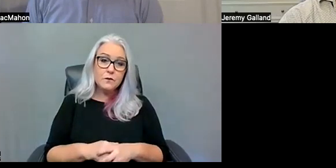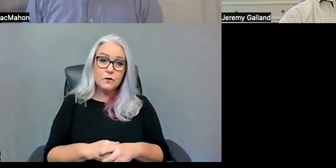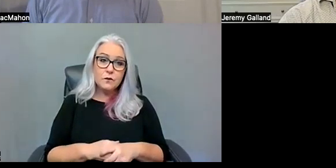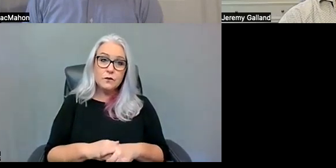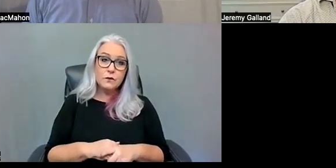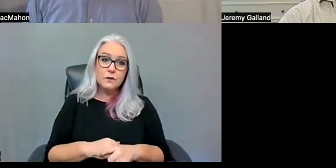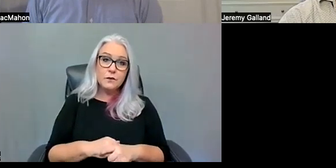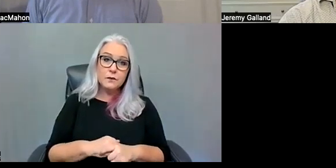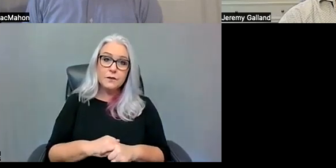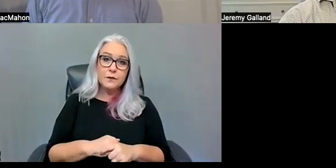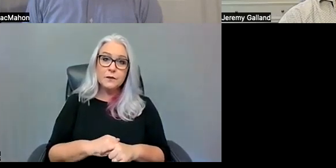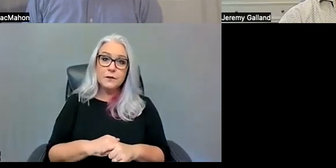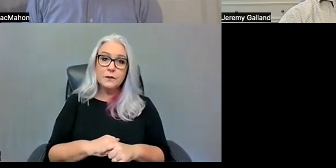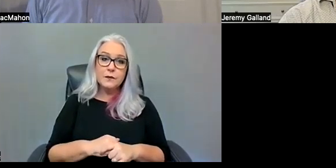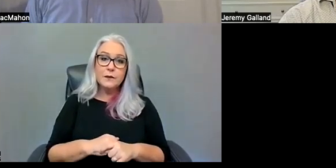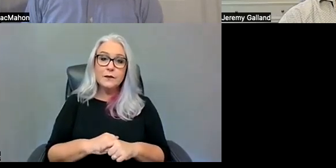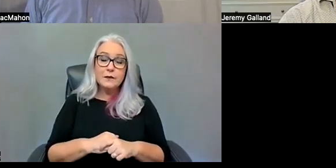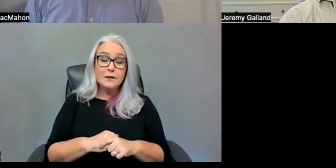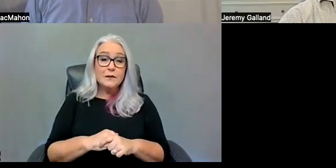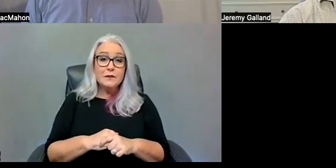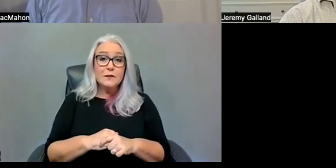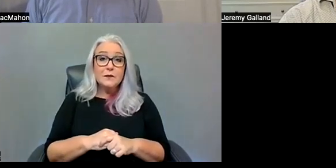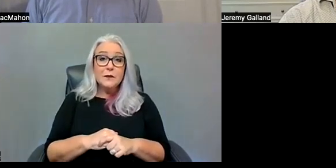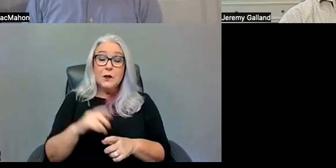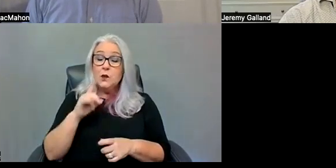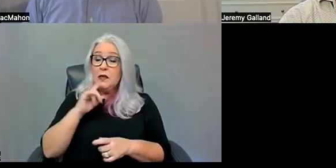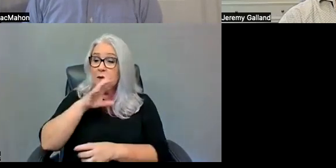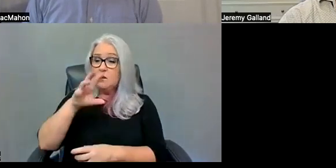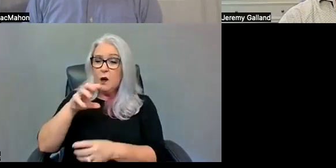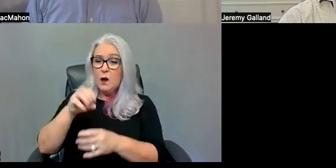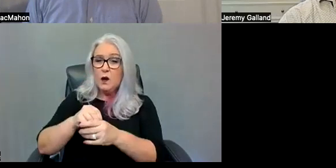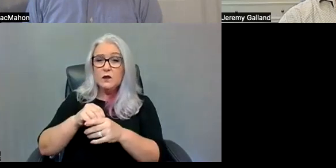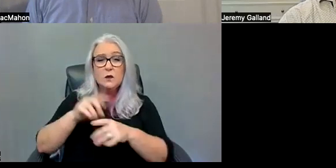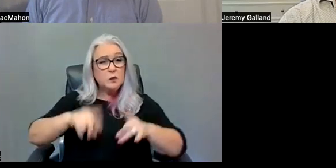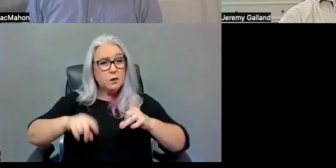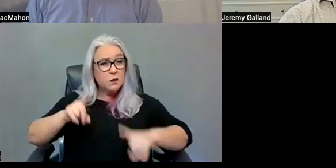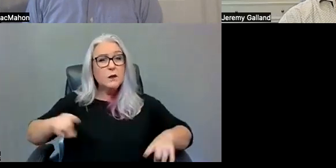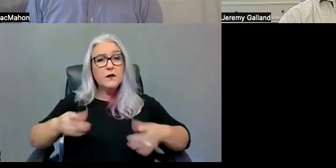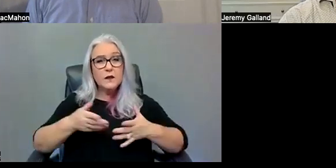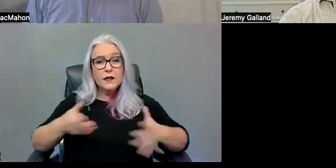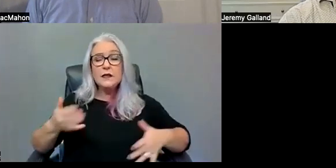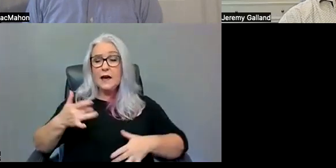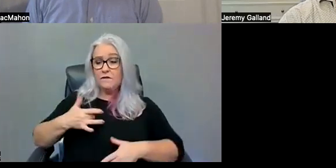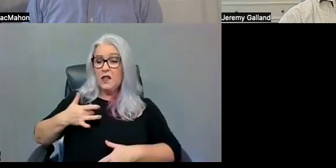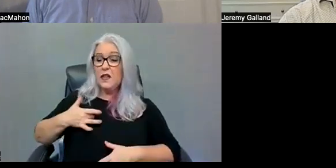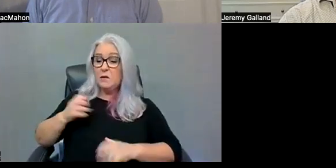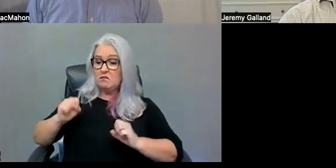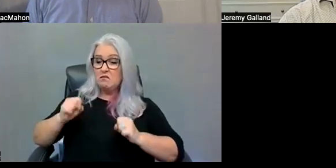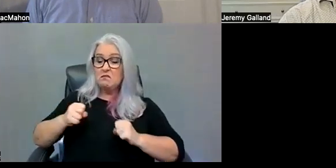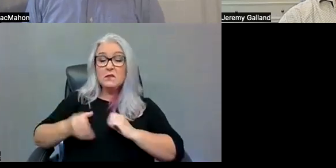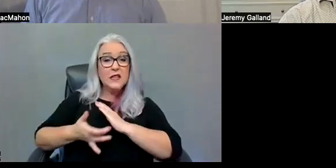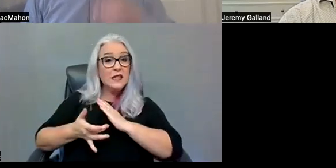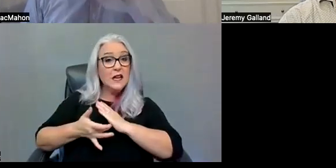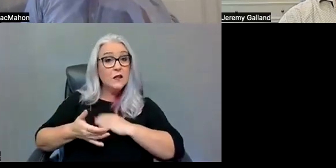it kind of straddles several things, because I think, yes, I think the technology is and is going to be an issue that we're going to